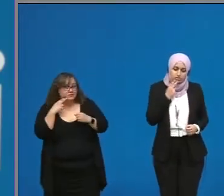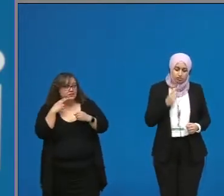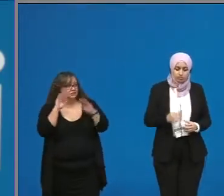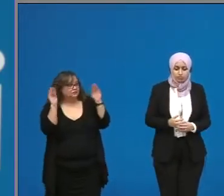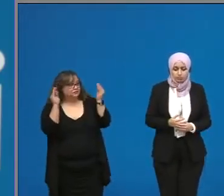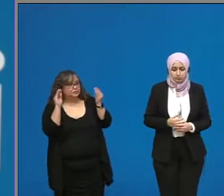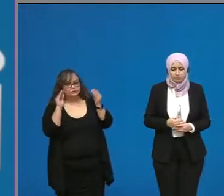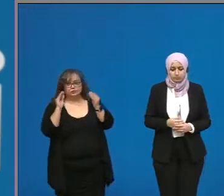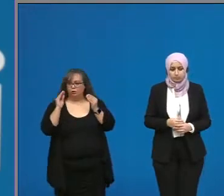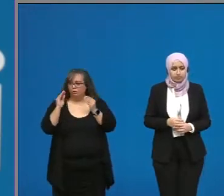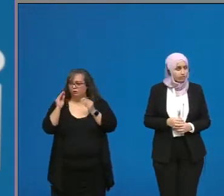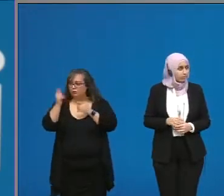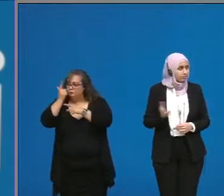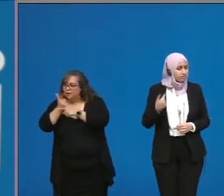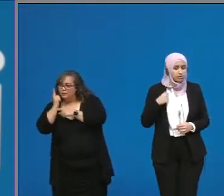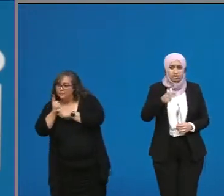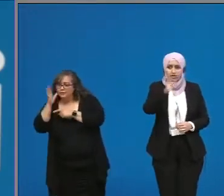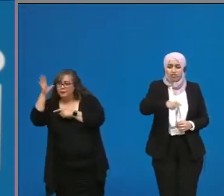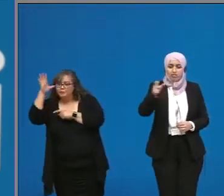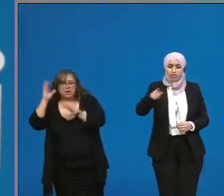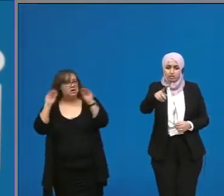do not know this.